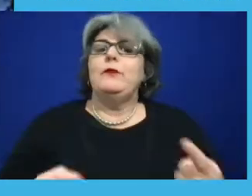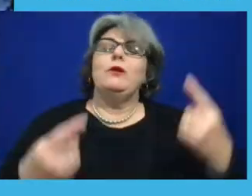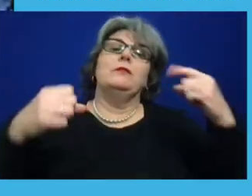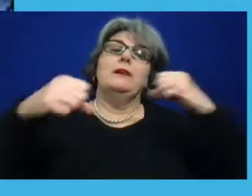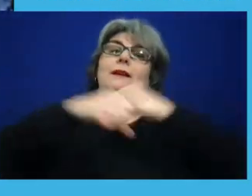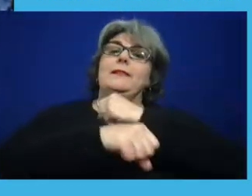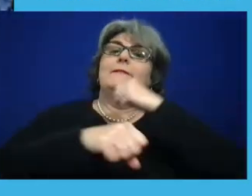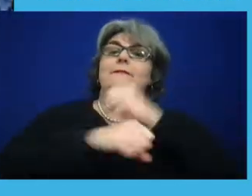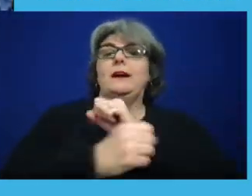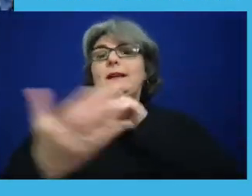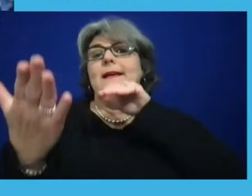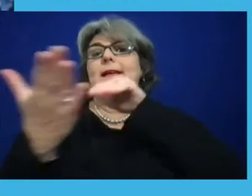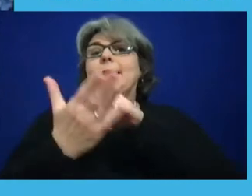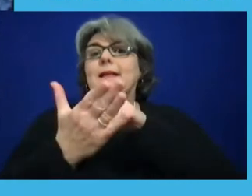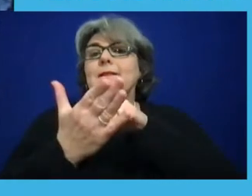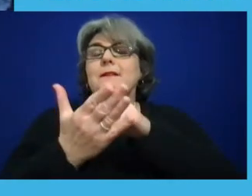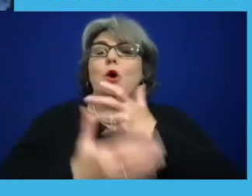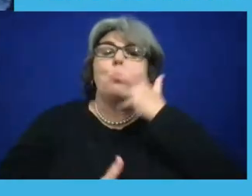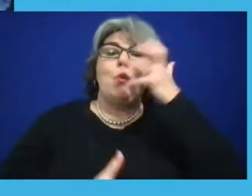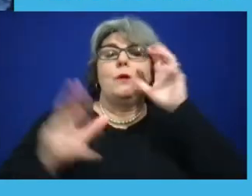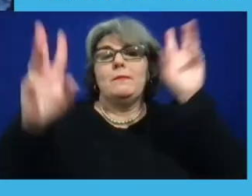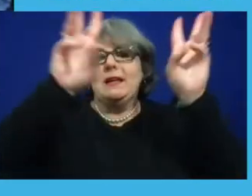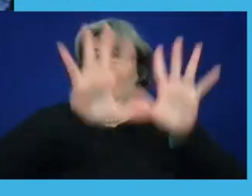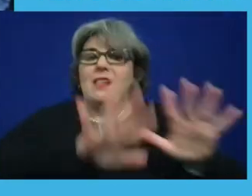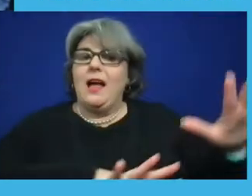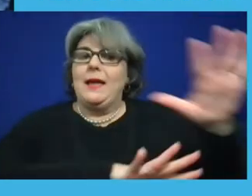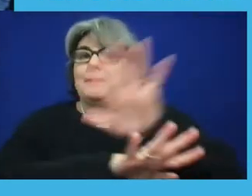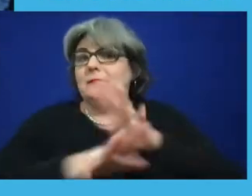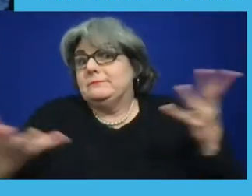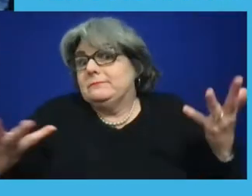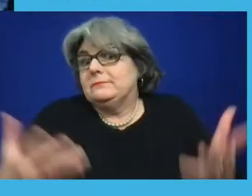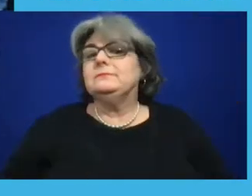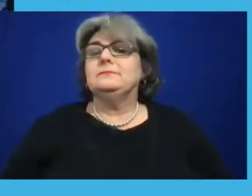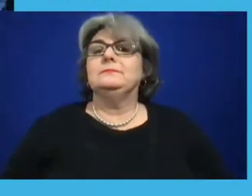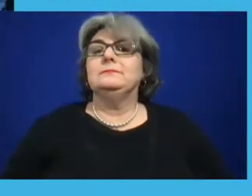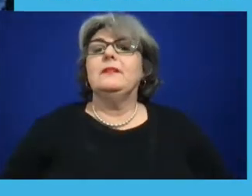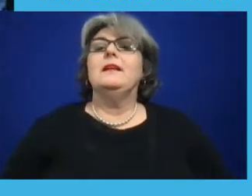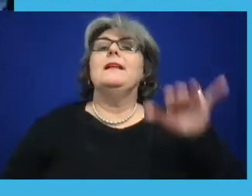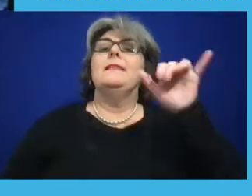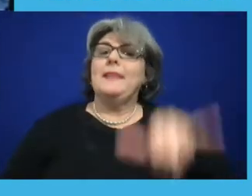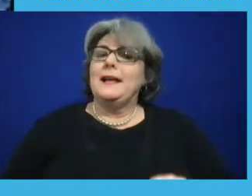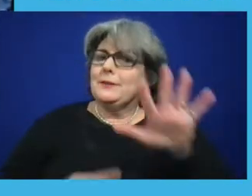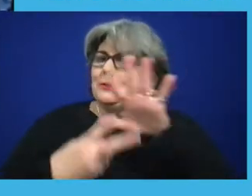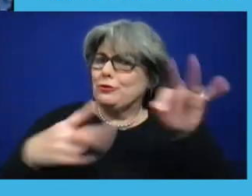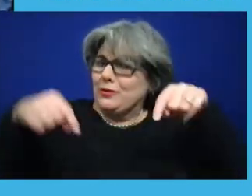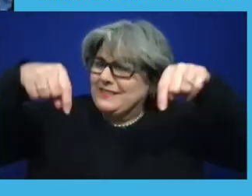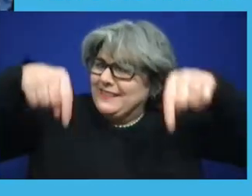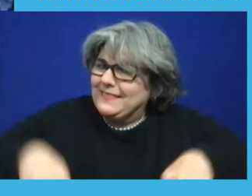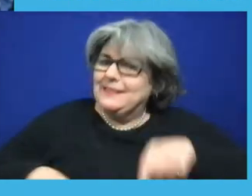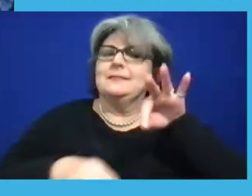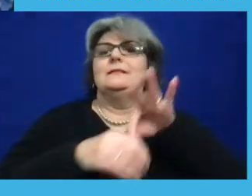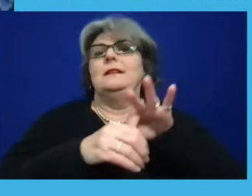who've made the single largest investment ever in the fight against a warming planet?